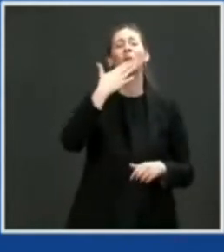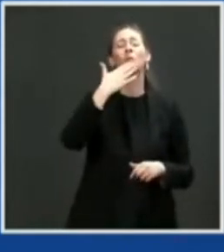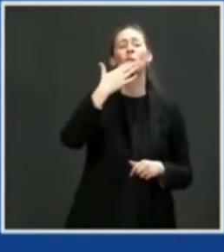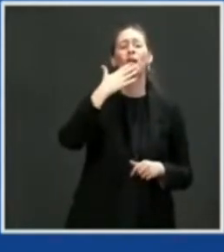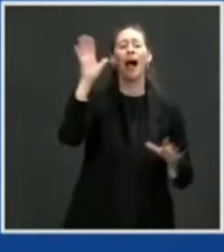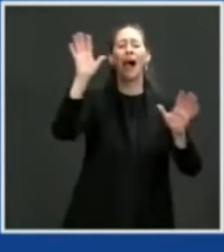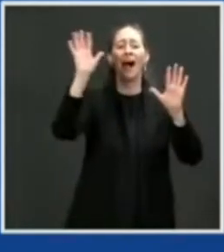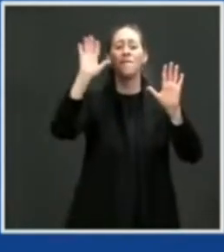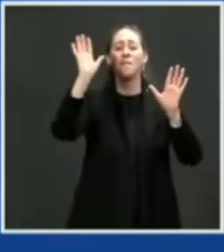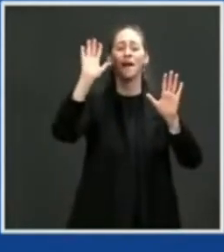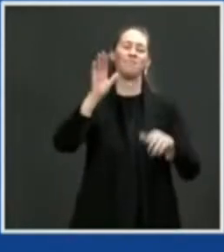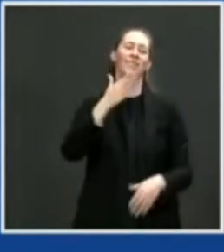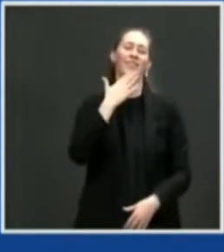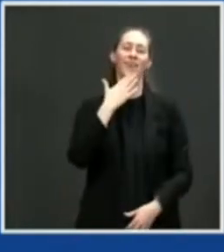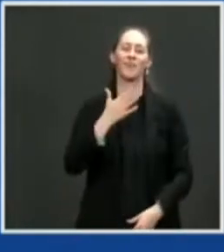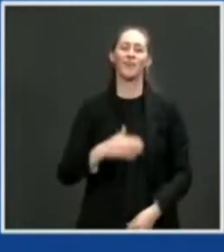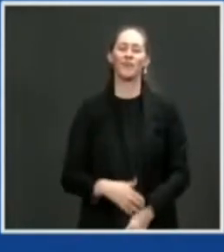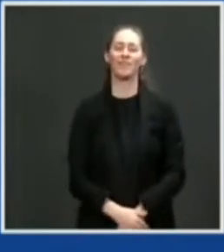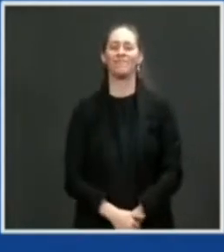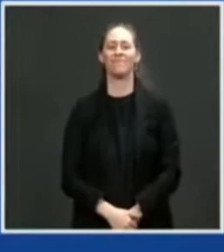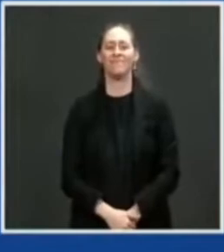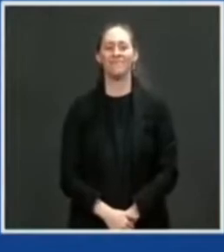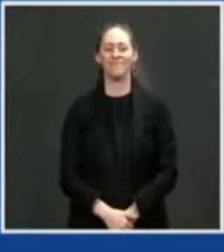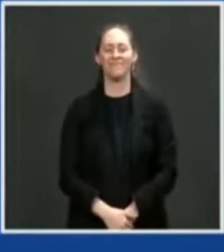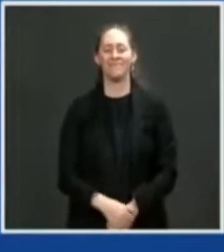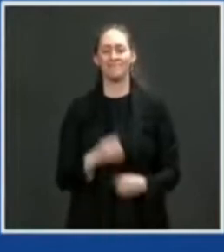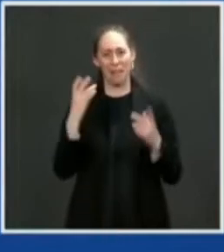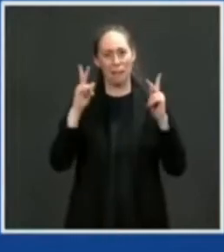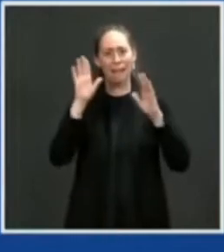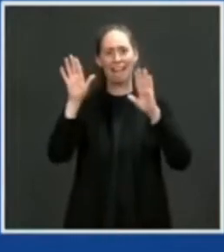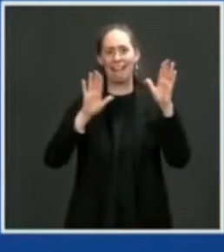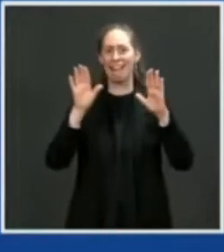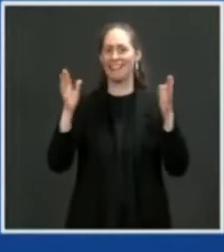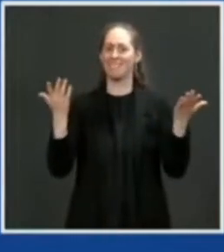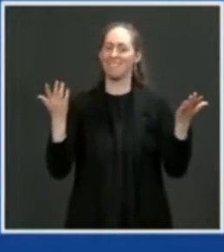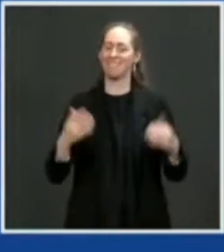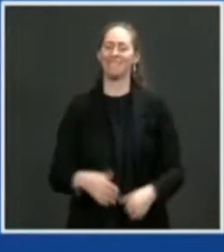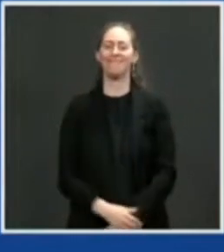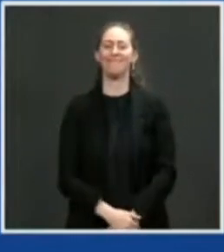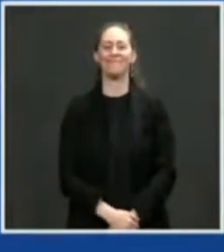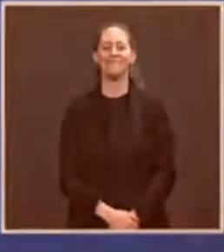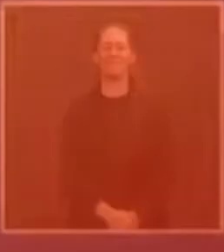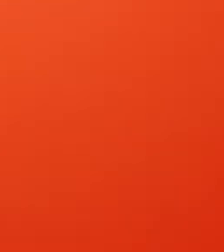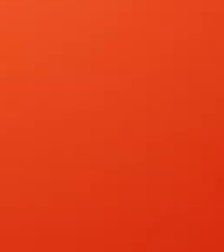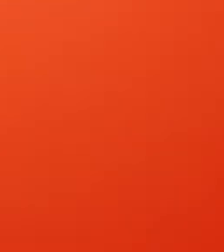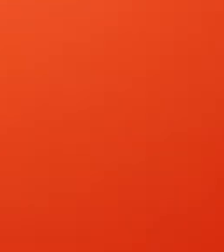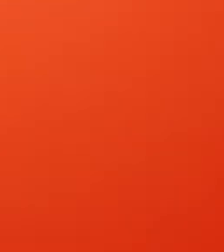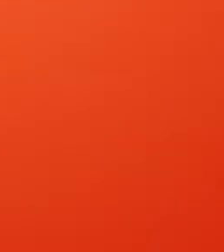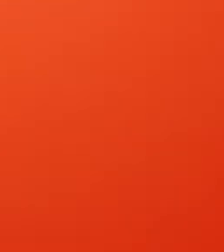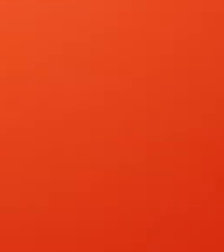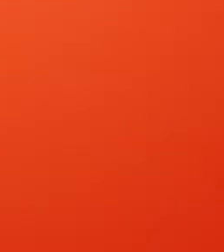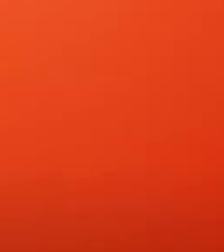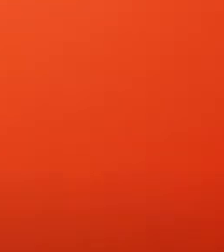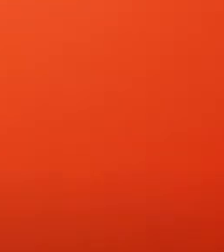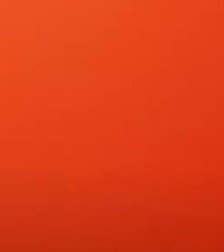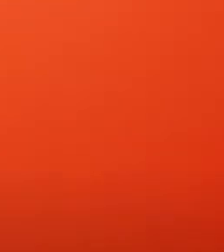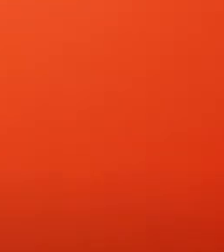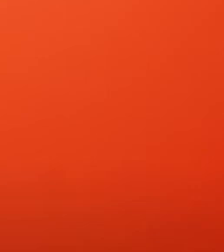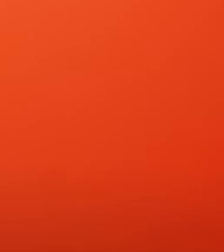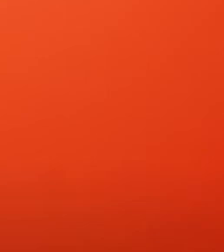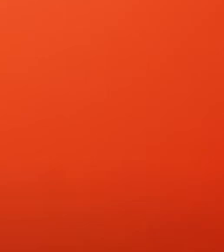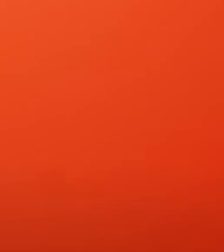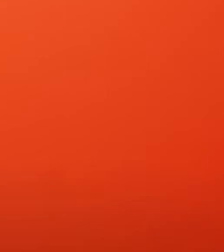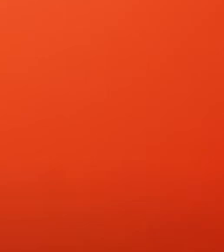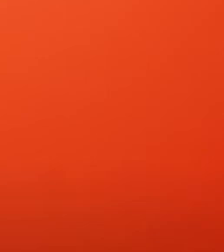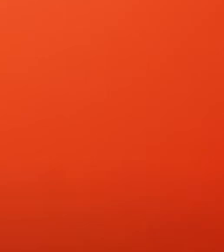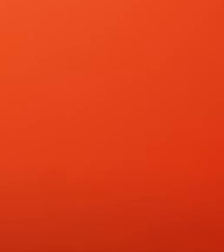more Larky. Bye. There I go. Oh, I look good walking out of there. Oh, I look great. Thank